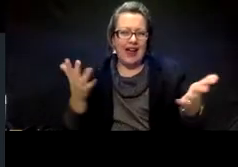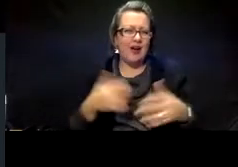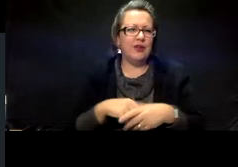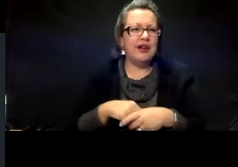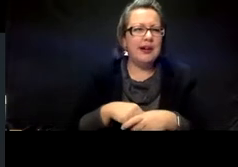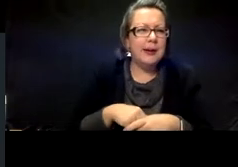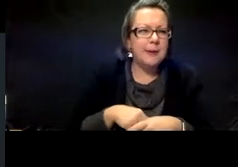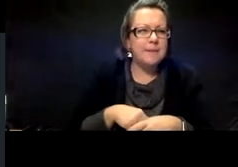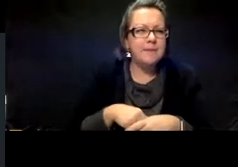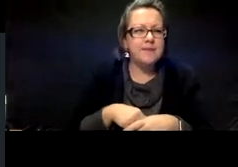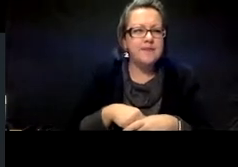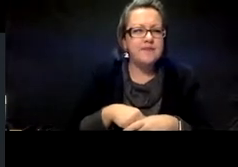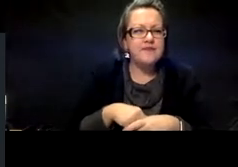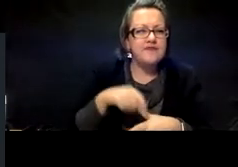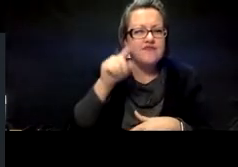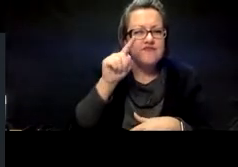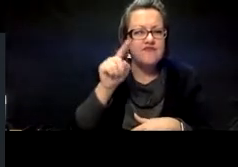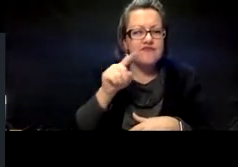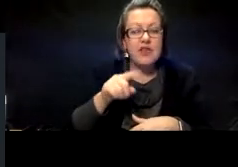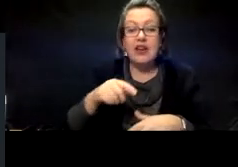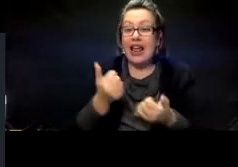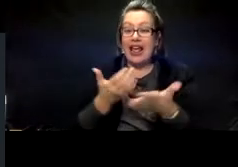sounds like, an unknown sound.